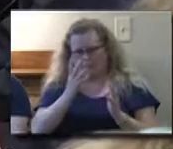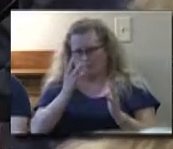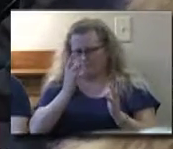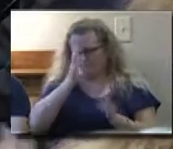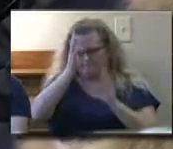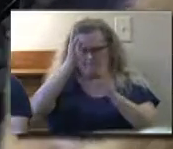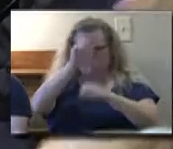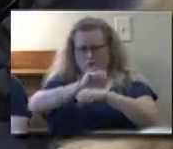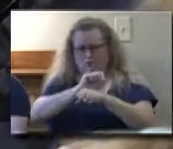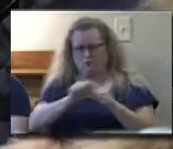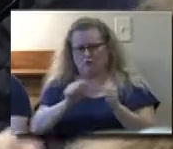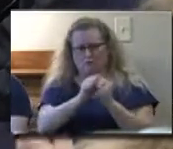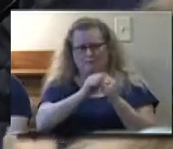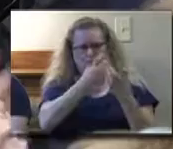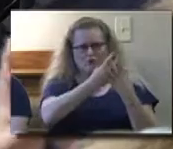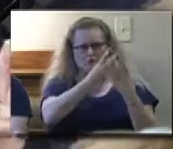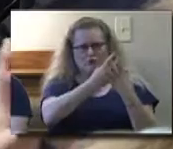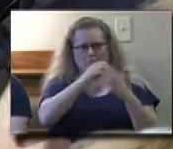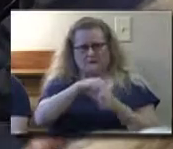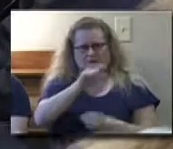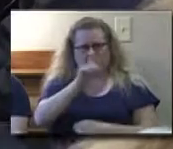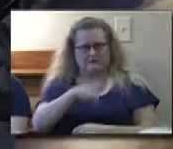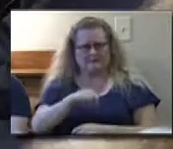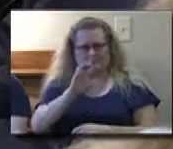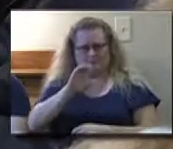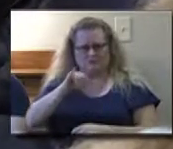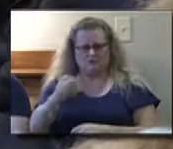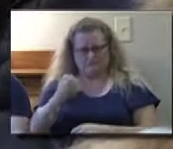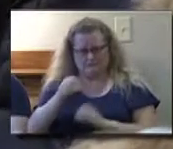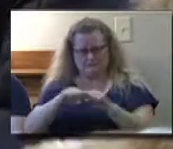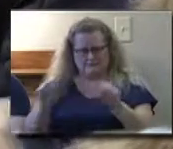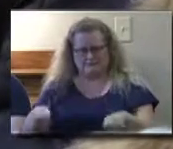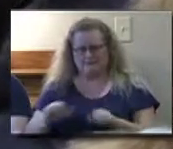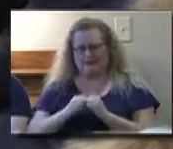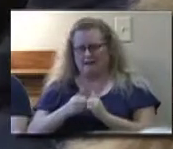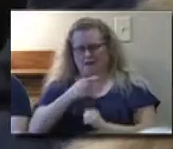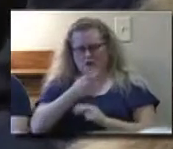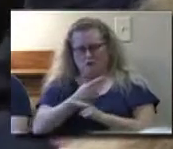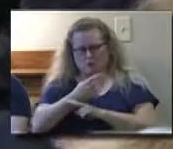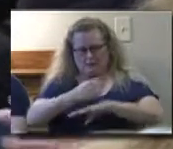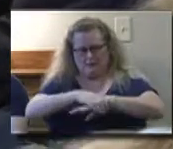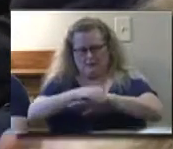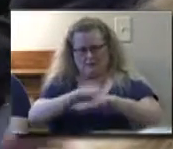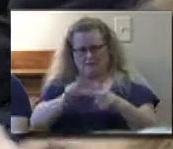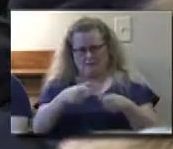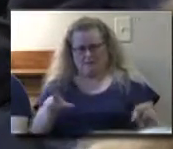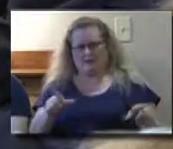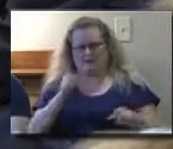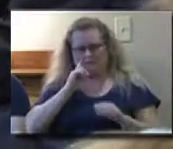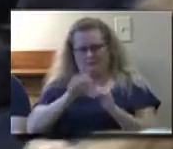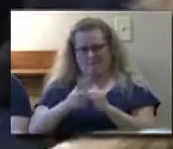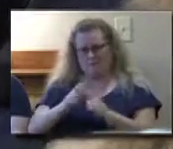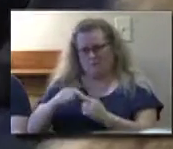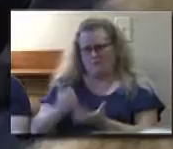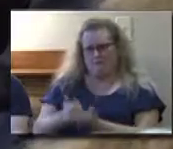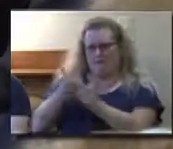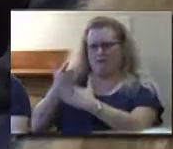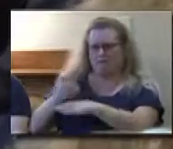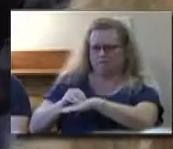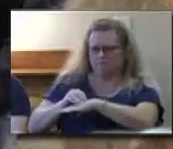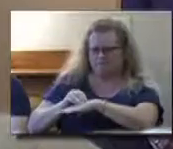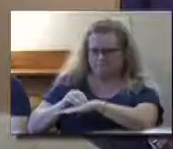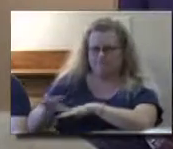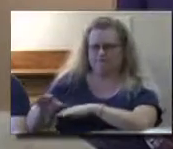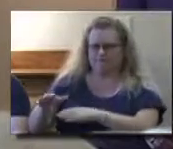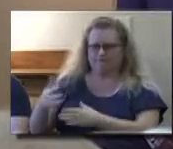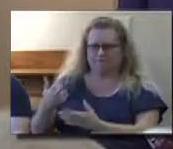with prisoners in the Texas criminal justice system and how he uses the English language for rehabilitative and leisure